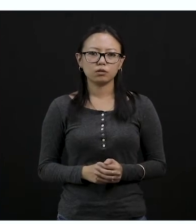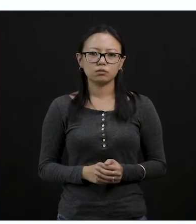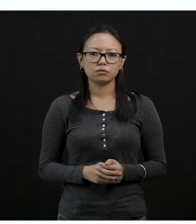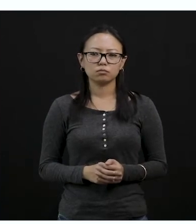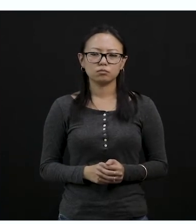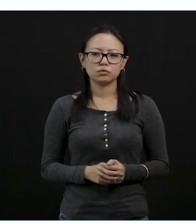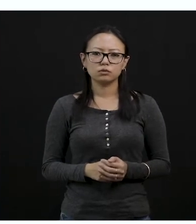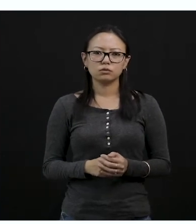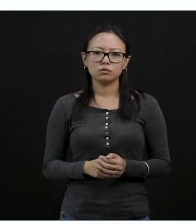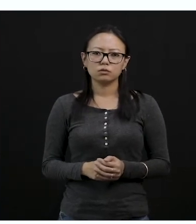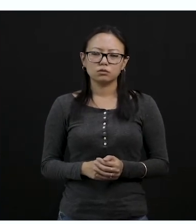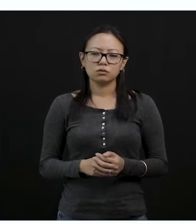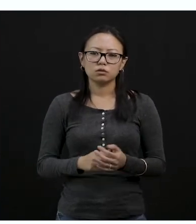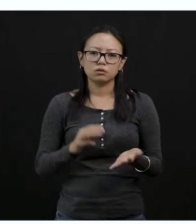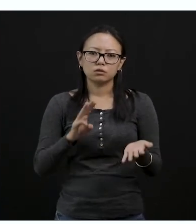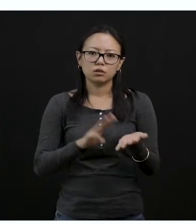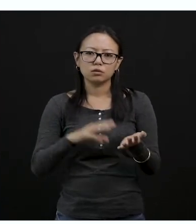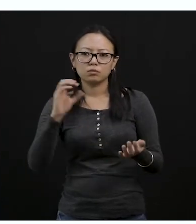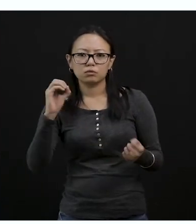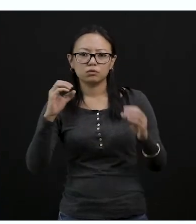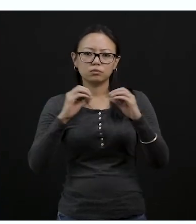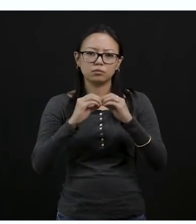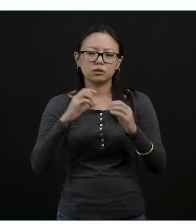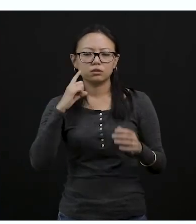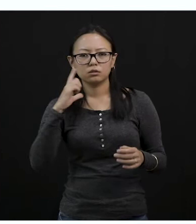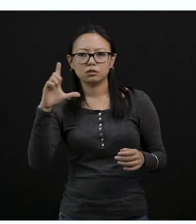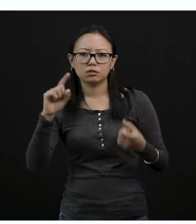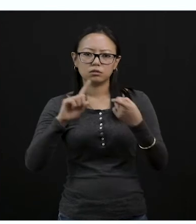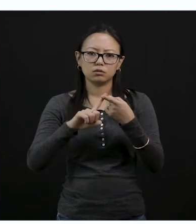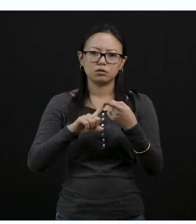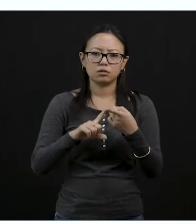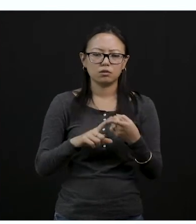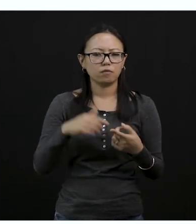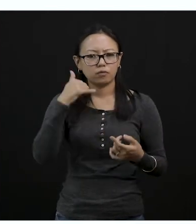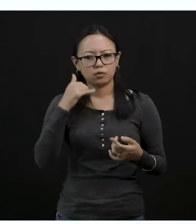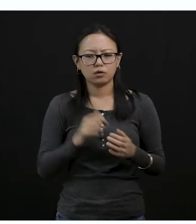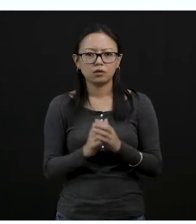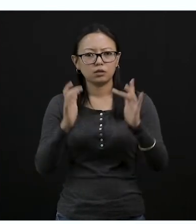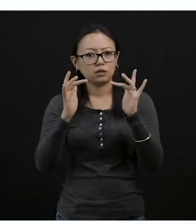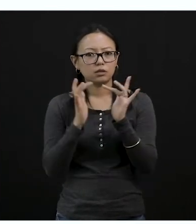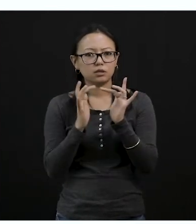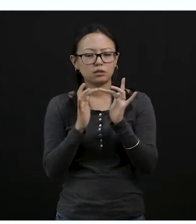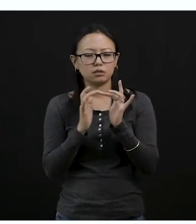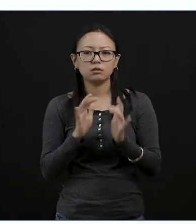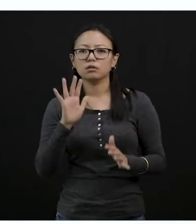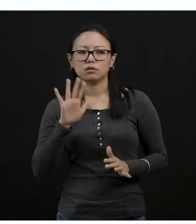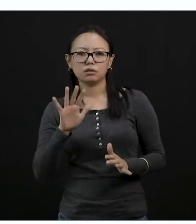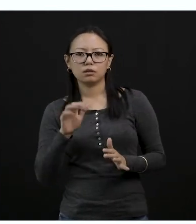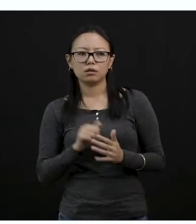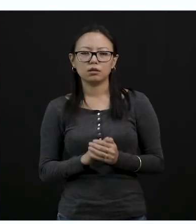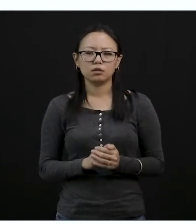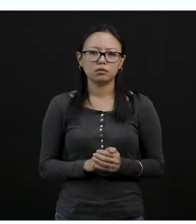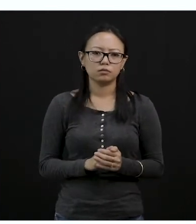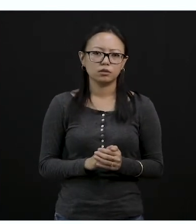latest mobile phones, it is connected to internet and we can browse so many things from there, right?